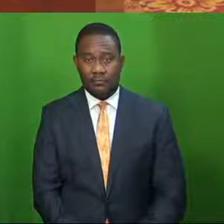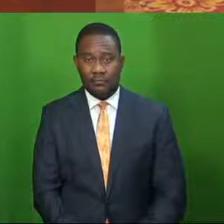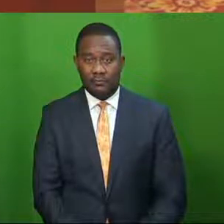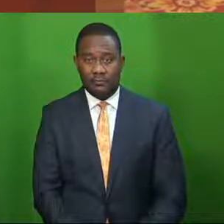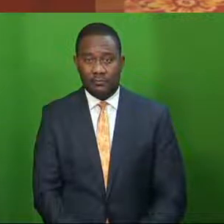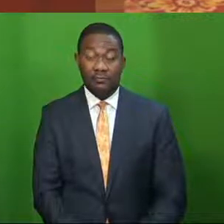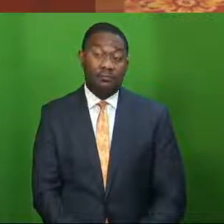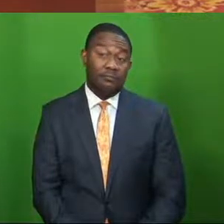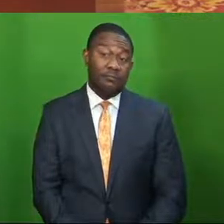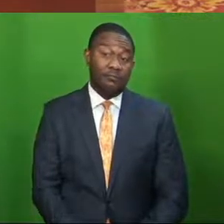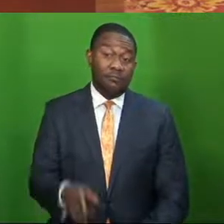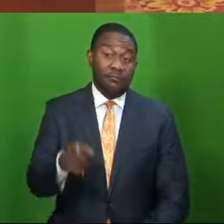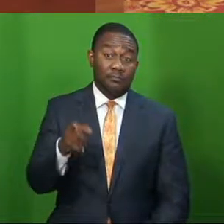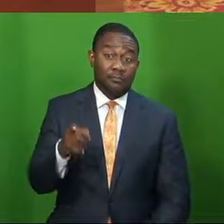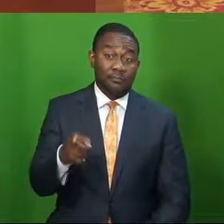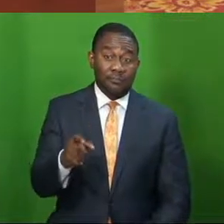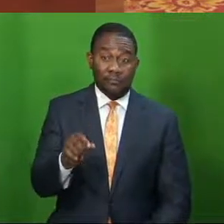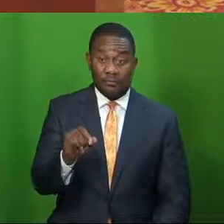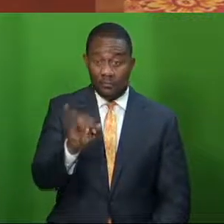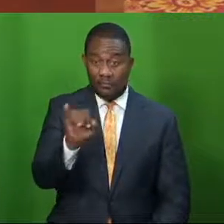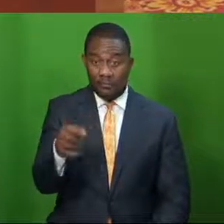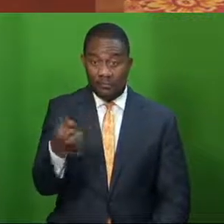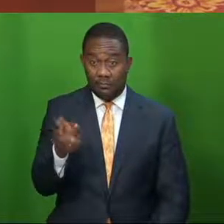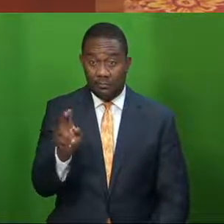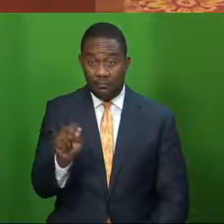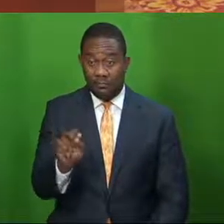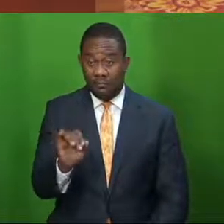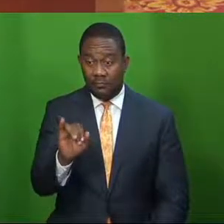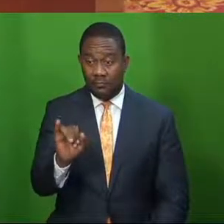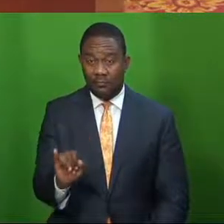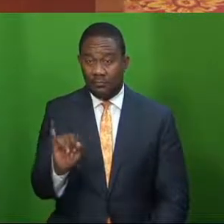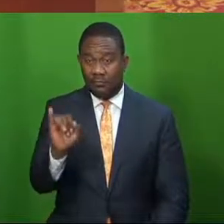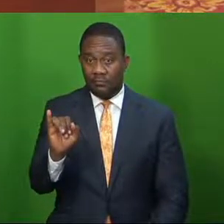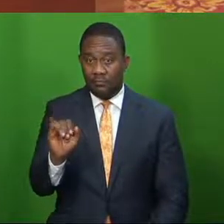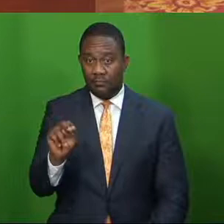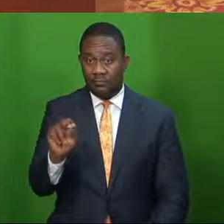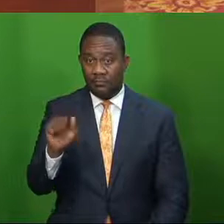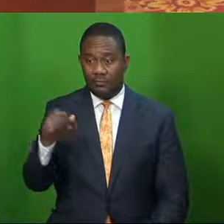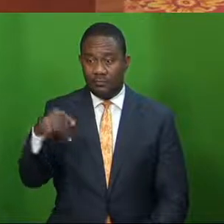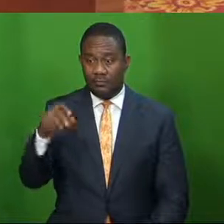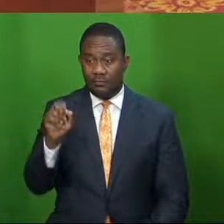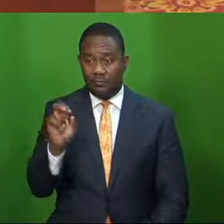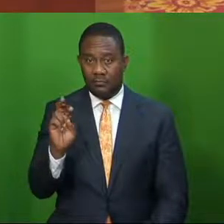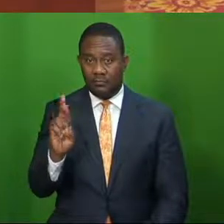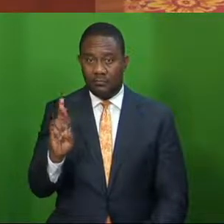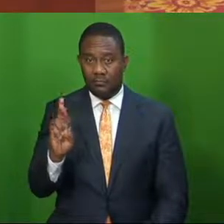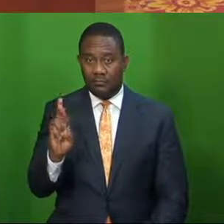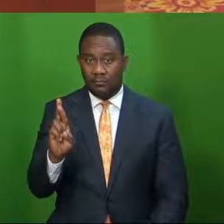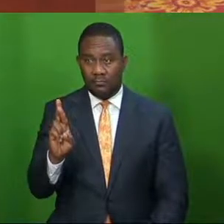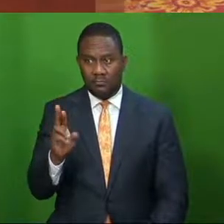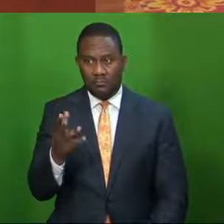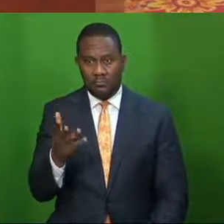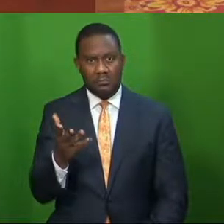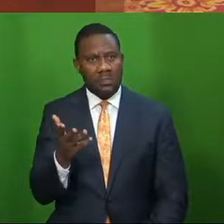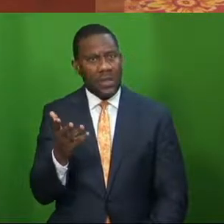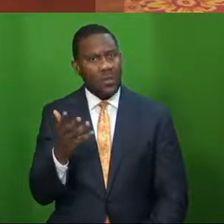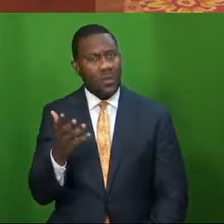Jinapo, he asked a question and he doesn't want to have an answer to it. Or he wants a virtual communication.